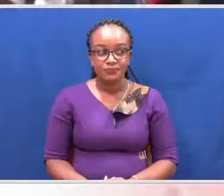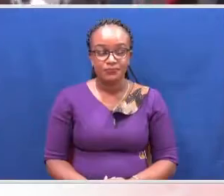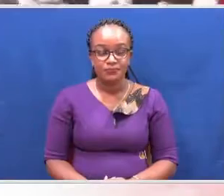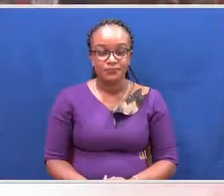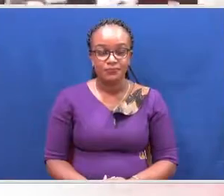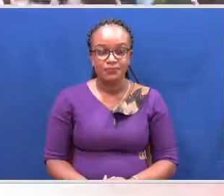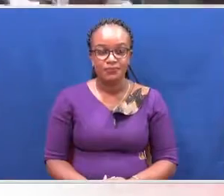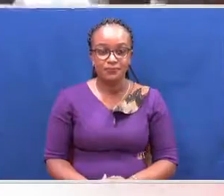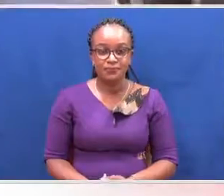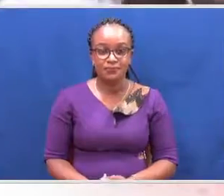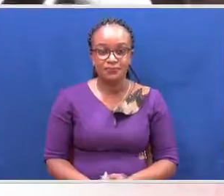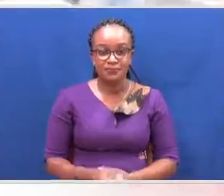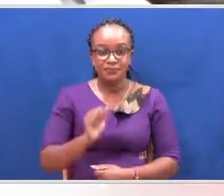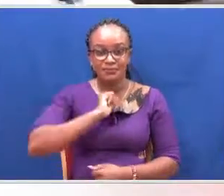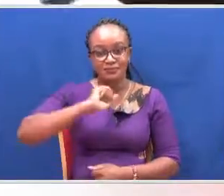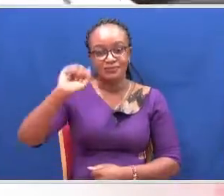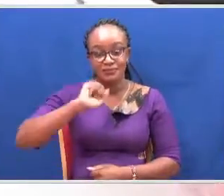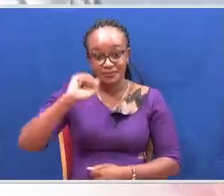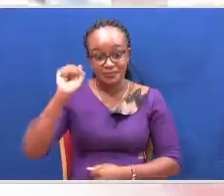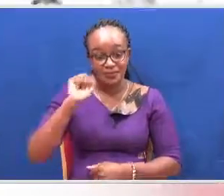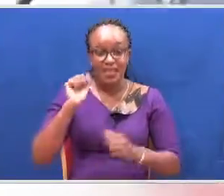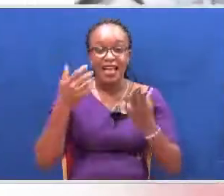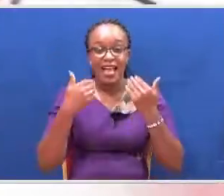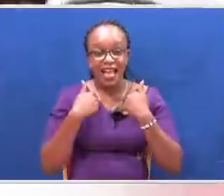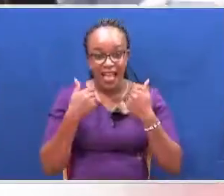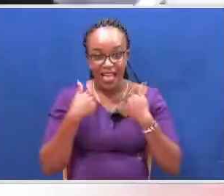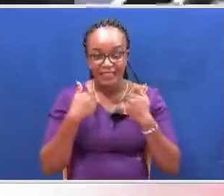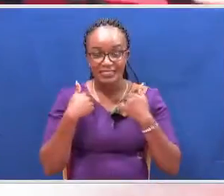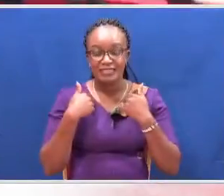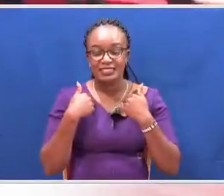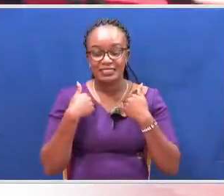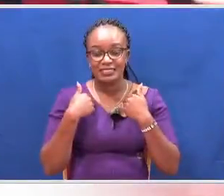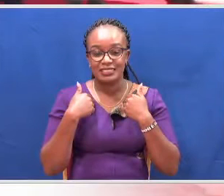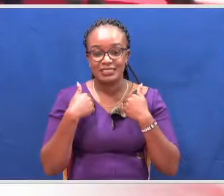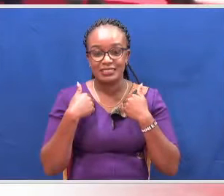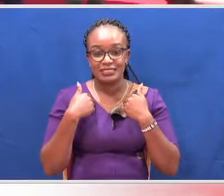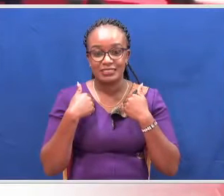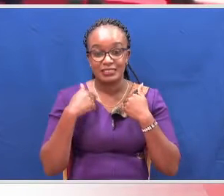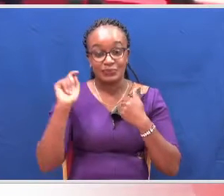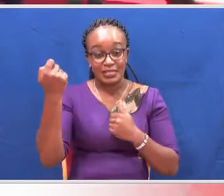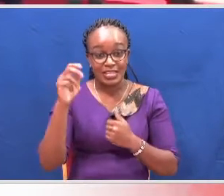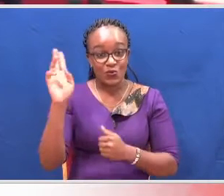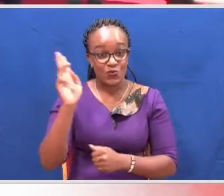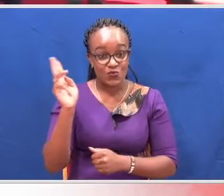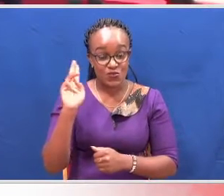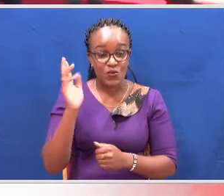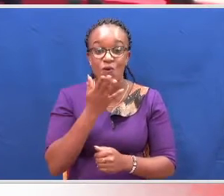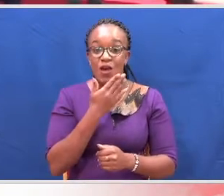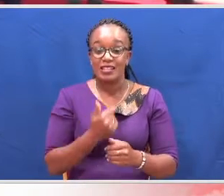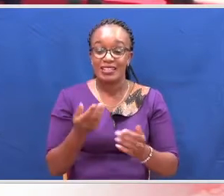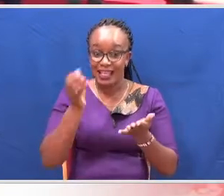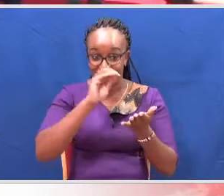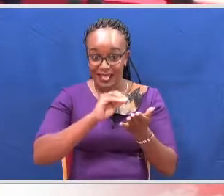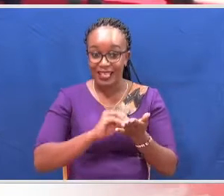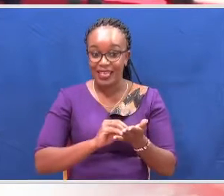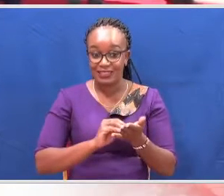Political gatherings have been flagged down for fanning the increasing coronavirus infections in the country. President Uhuru Kenyatta once again tightening